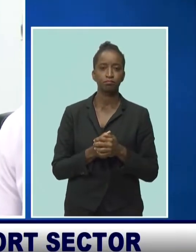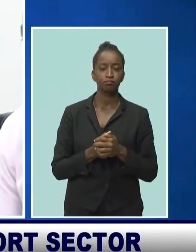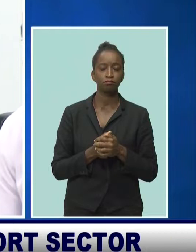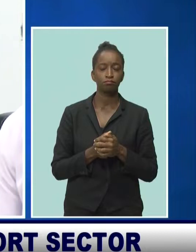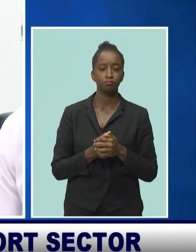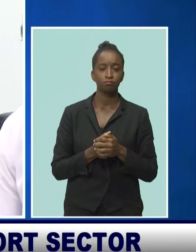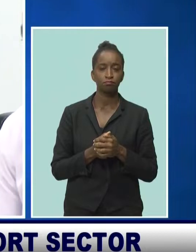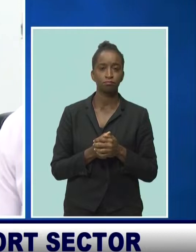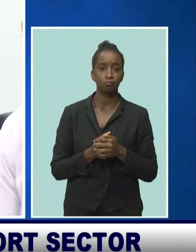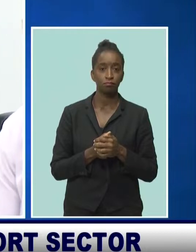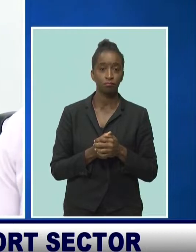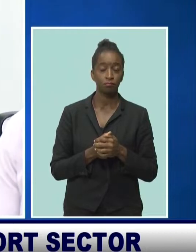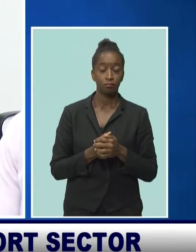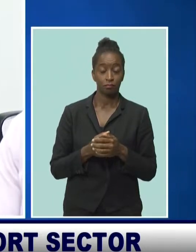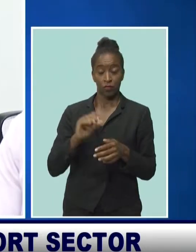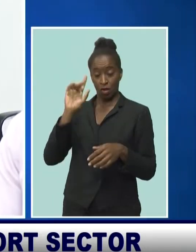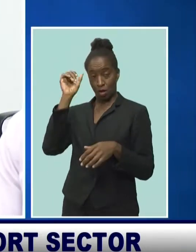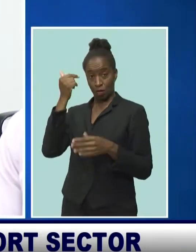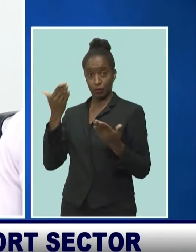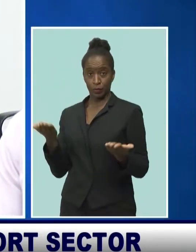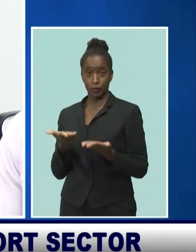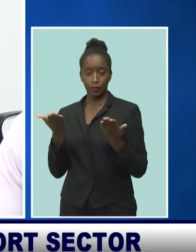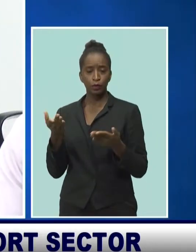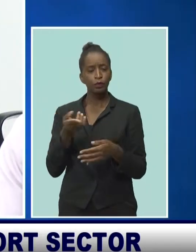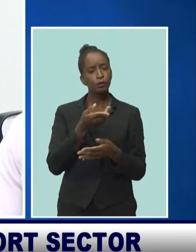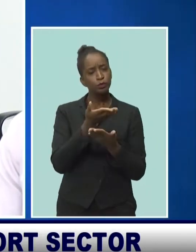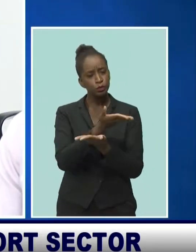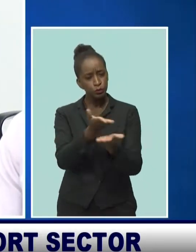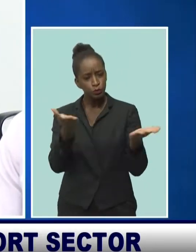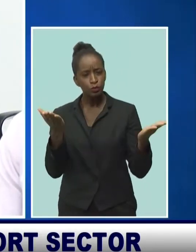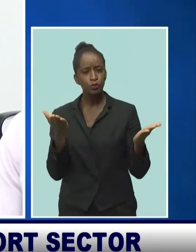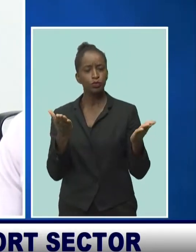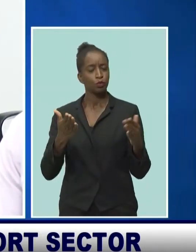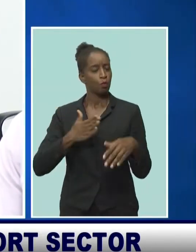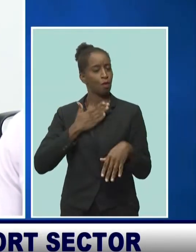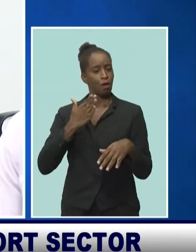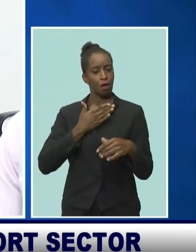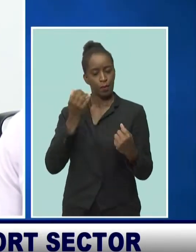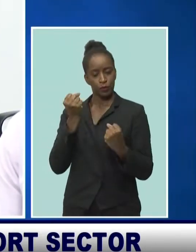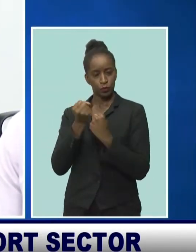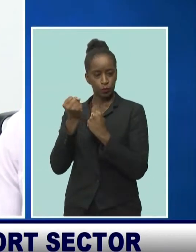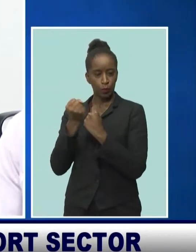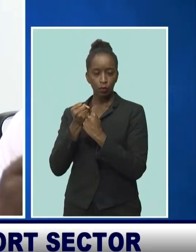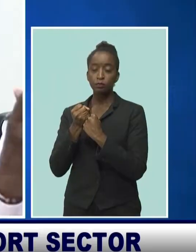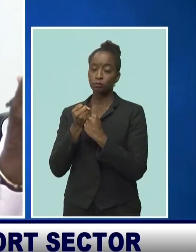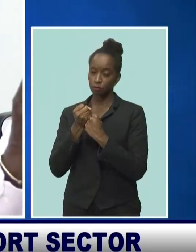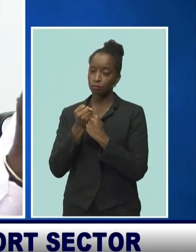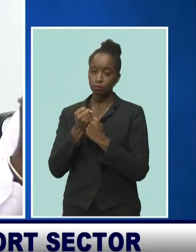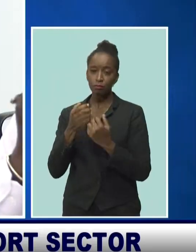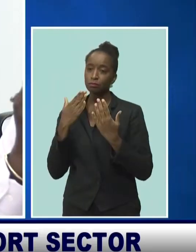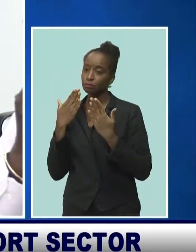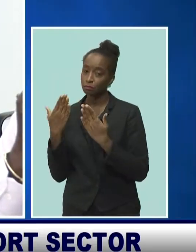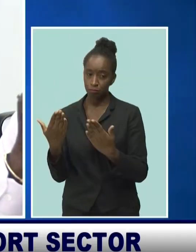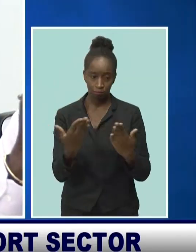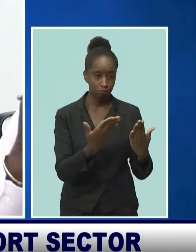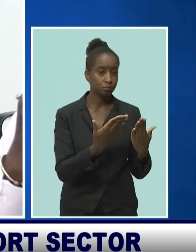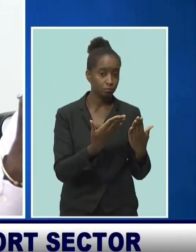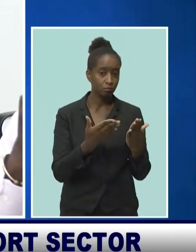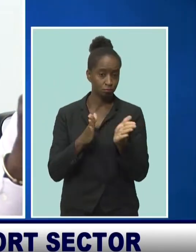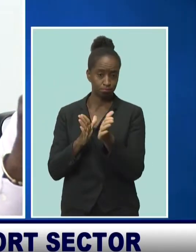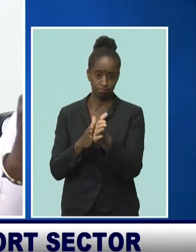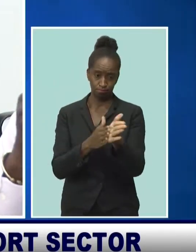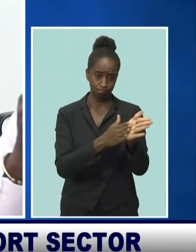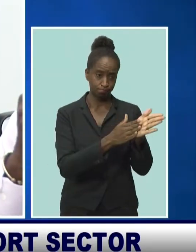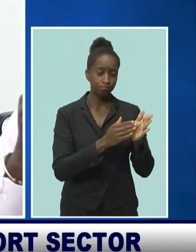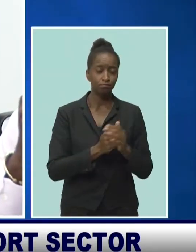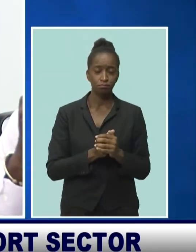to push a sector that has for some time been challenged in various ways. And I trust